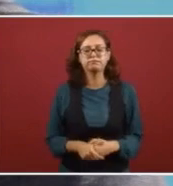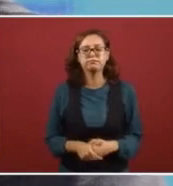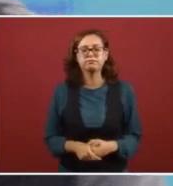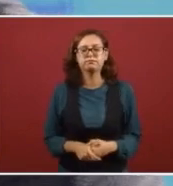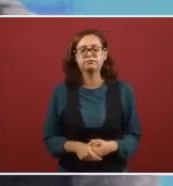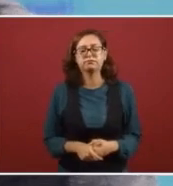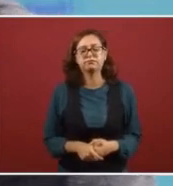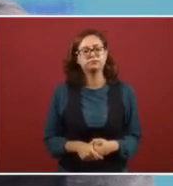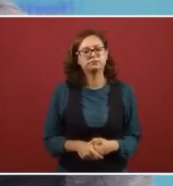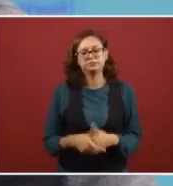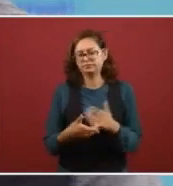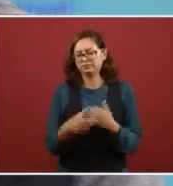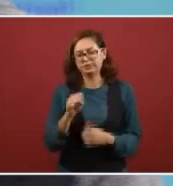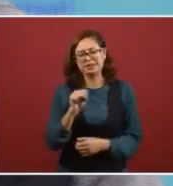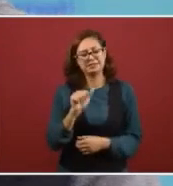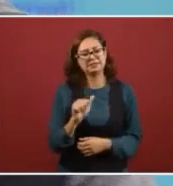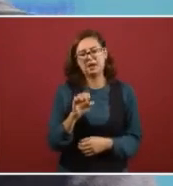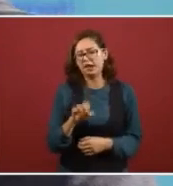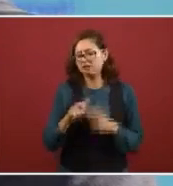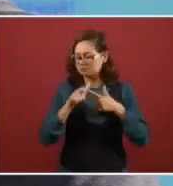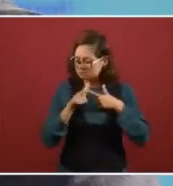athletes.